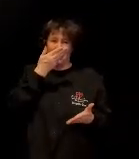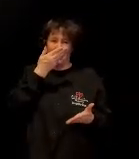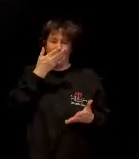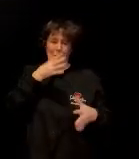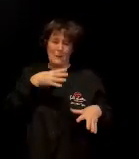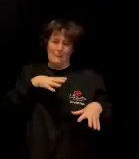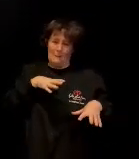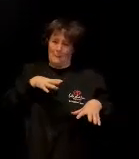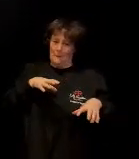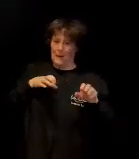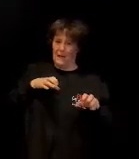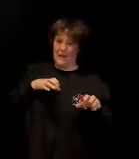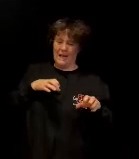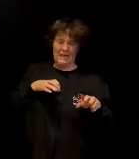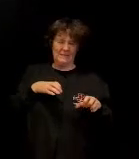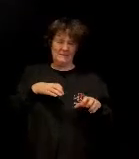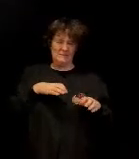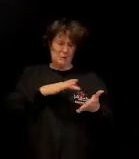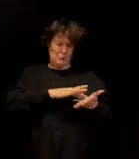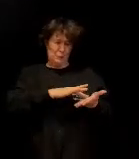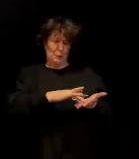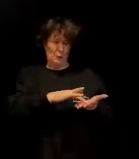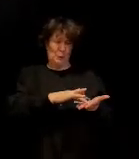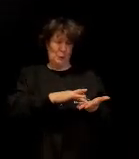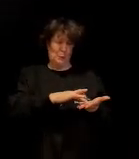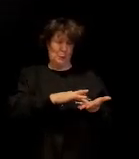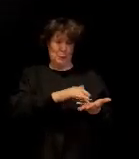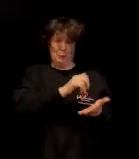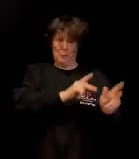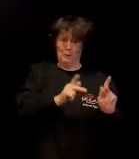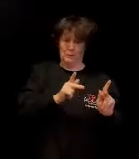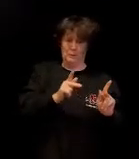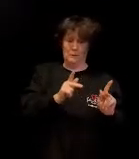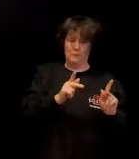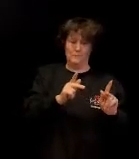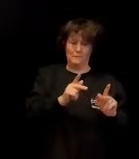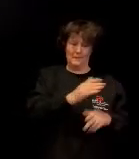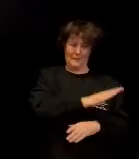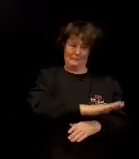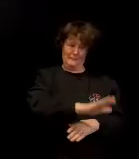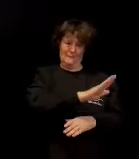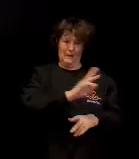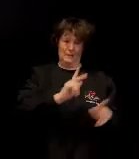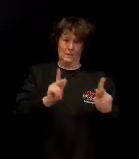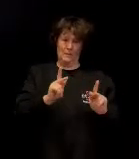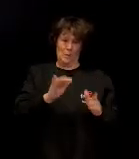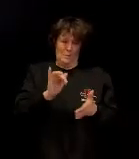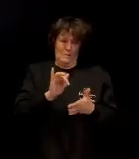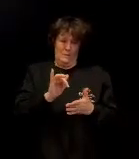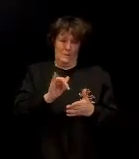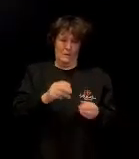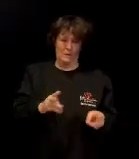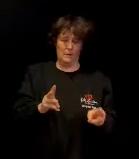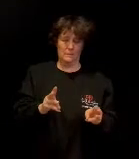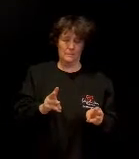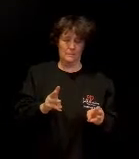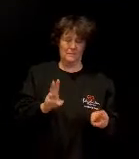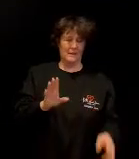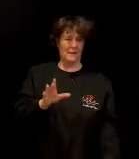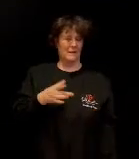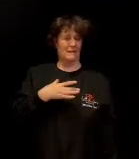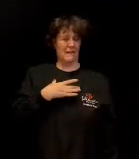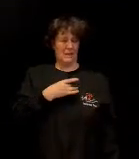mean they were, cruel, brutal, primitive. That's what these people were. And I think it's interesting that